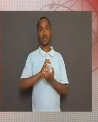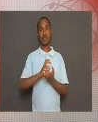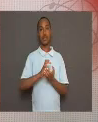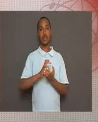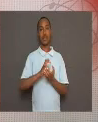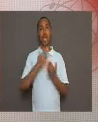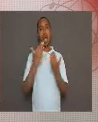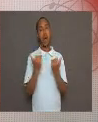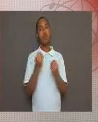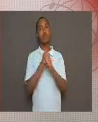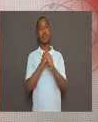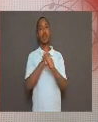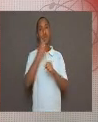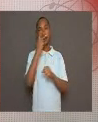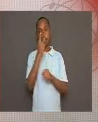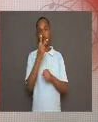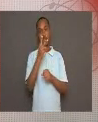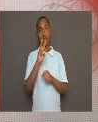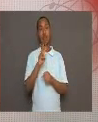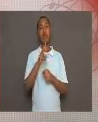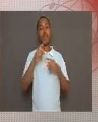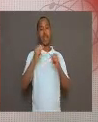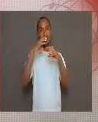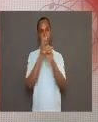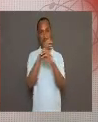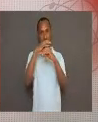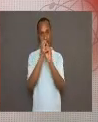us demonstrate a couple of experiments.